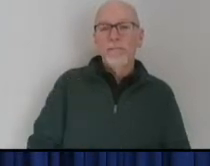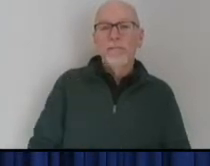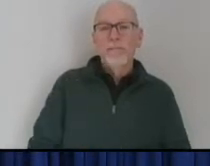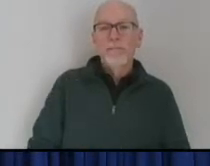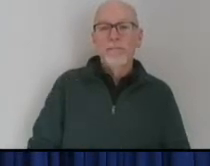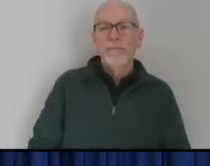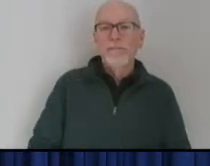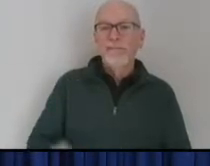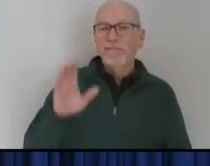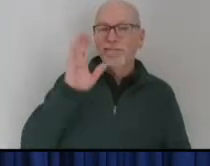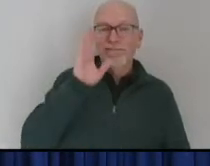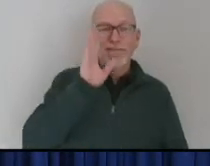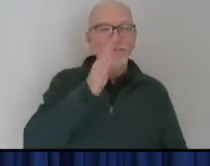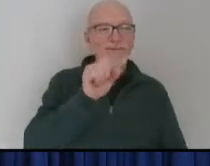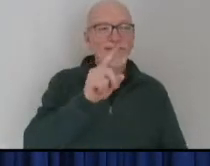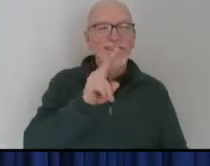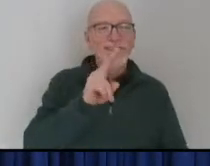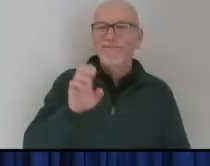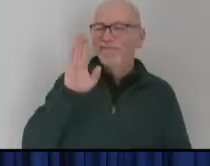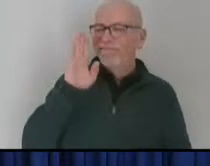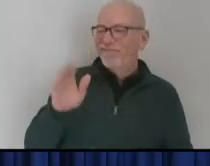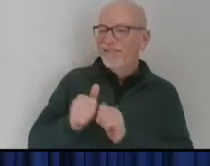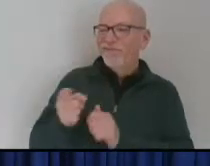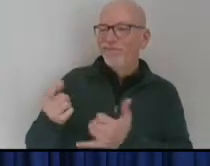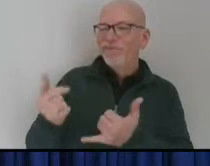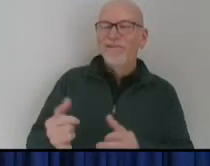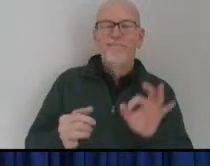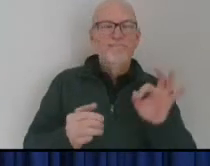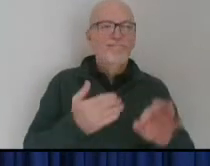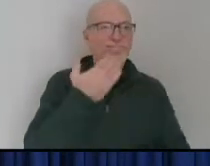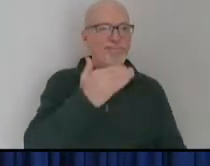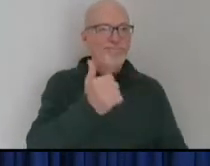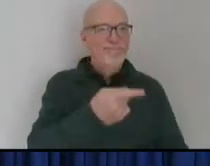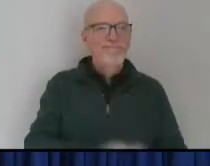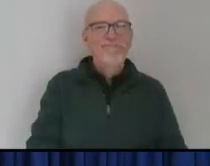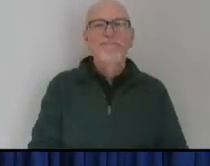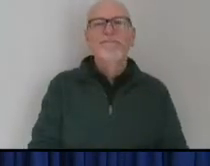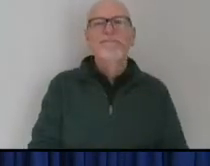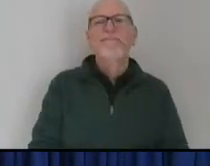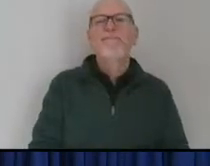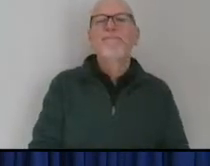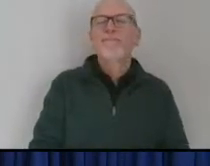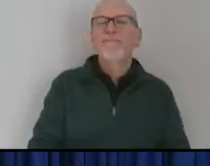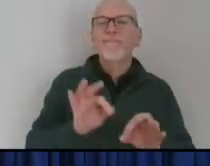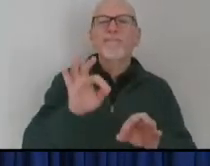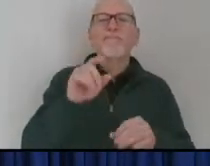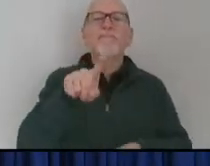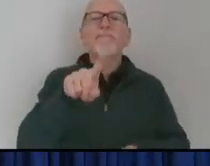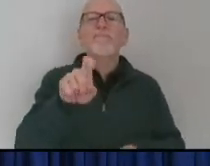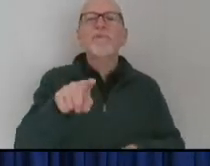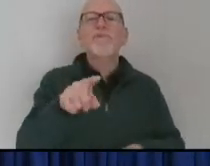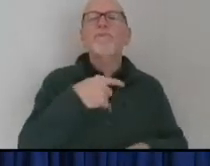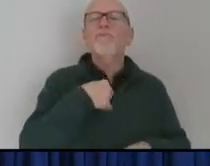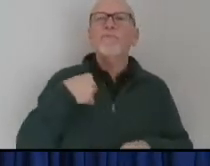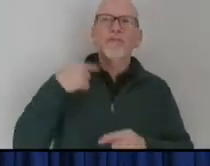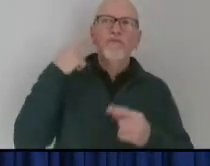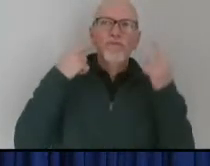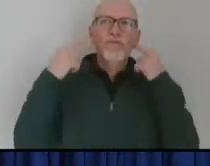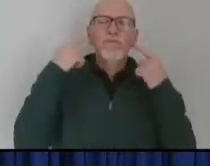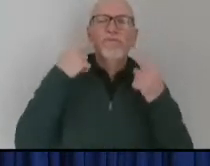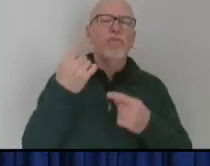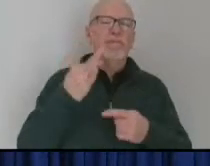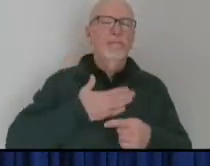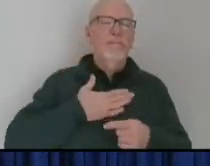Afternoon, Steve. Good afternoon. How are you doing today? Doing good, thank you. A question. We've been hearing, one of